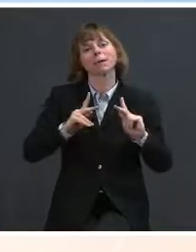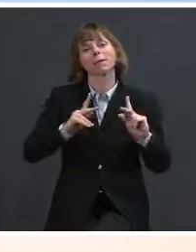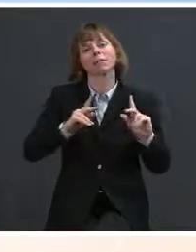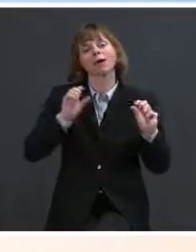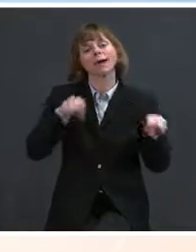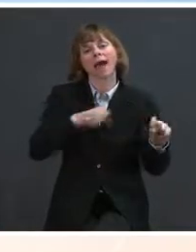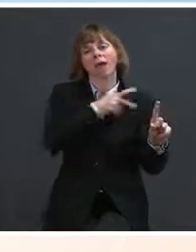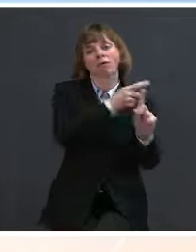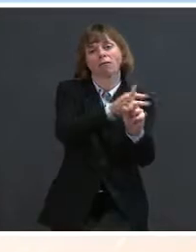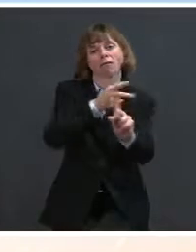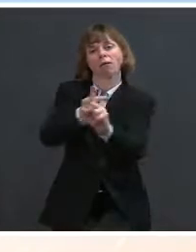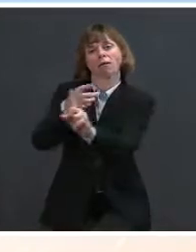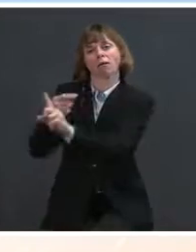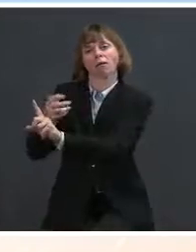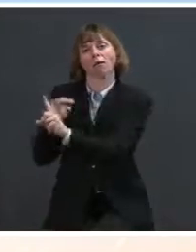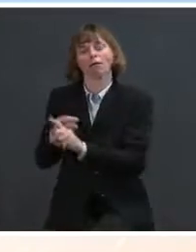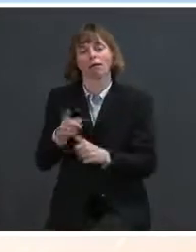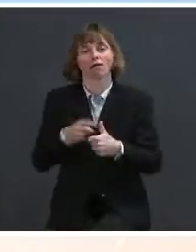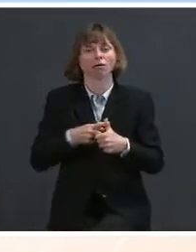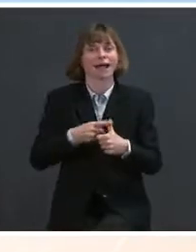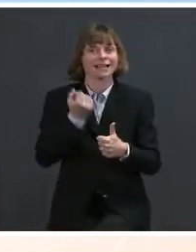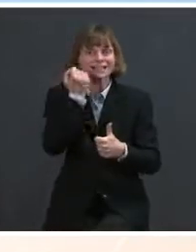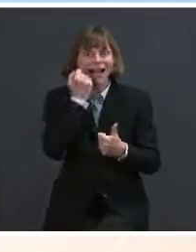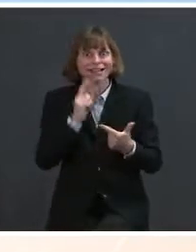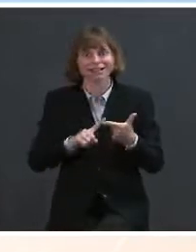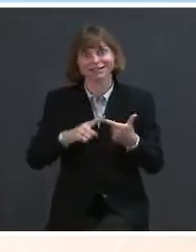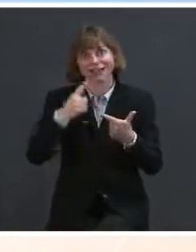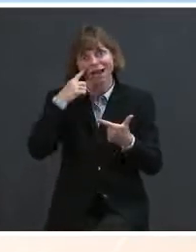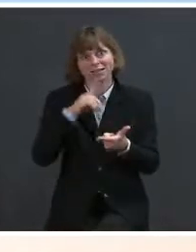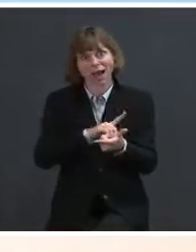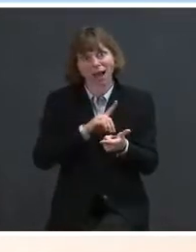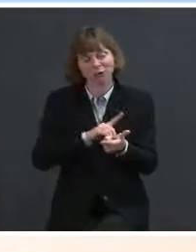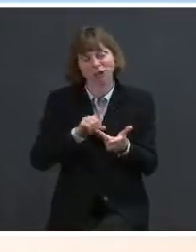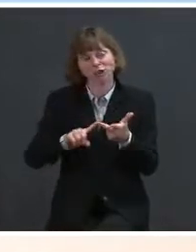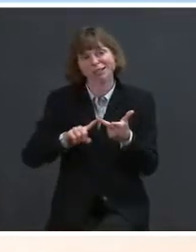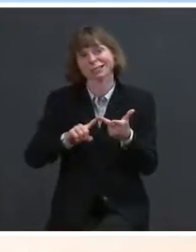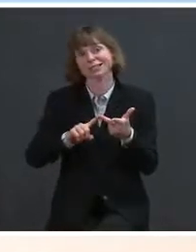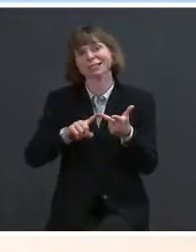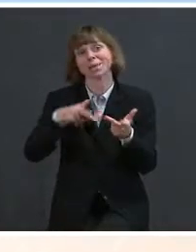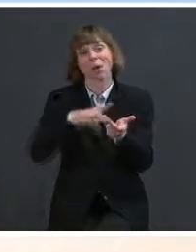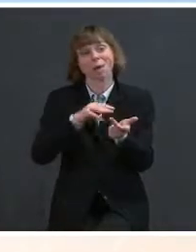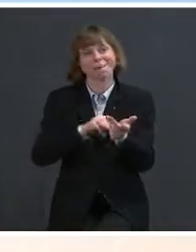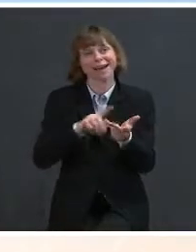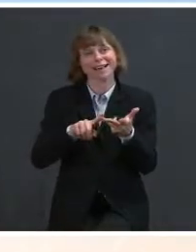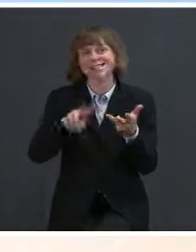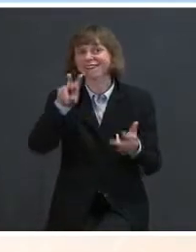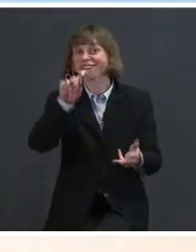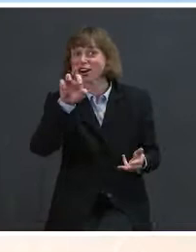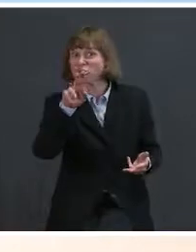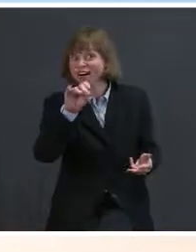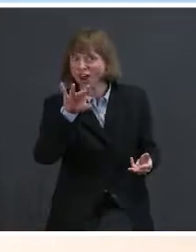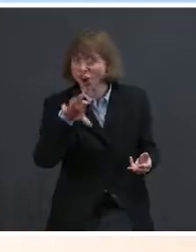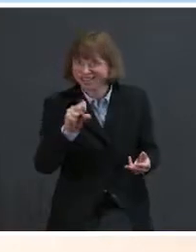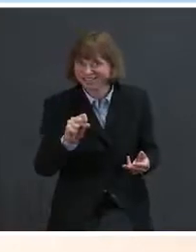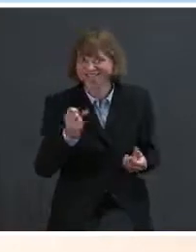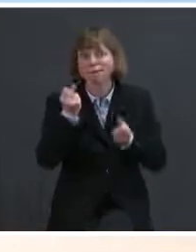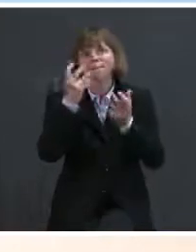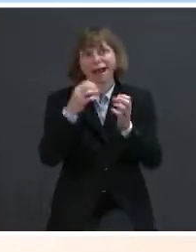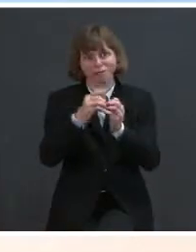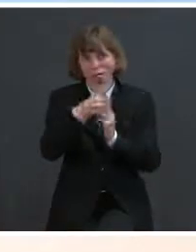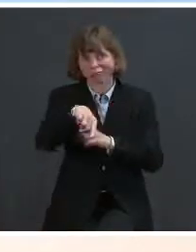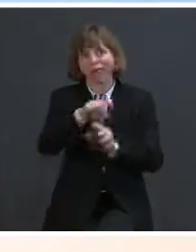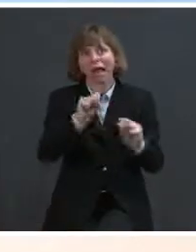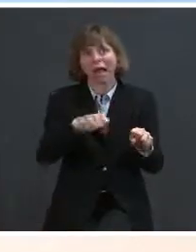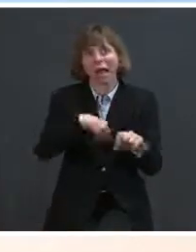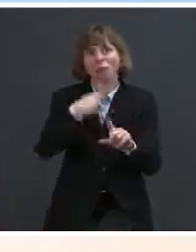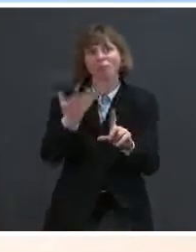to dentists, optometrists, paramedics, physician assistants, veterinarians, and many more. So the last piece, and I announced